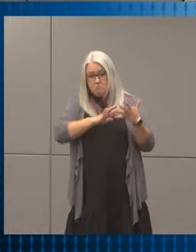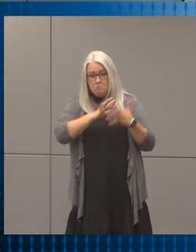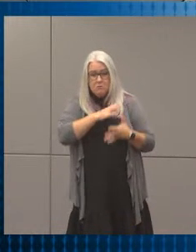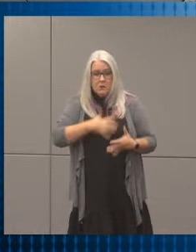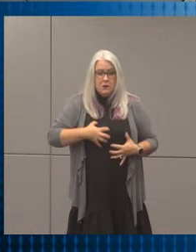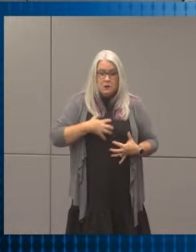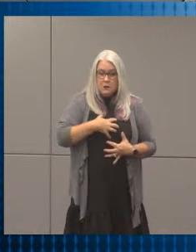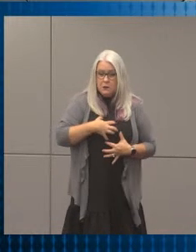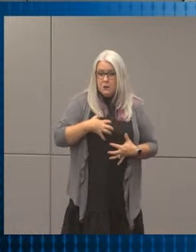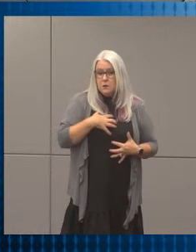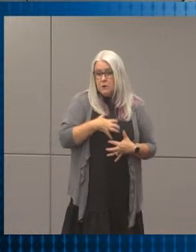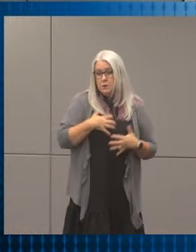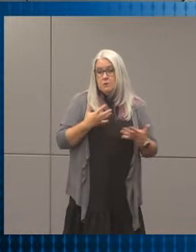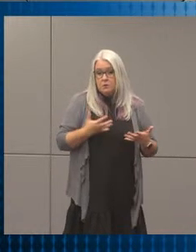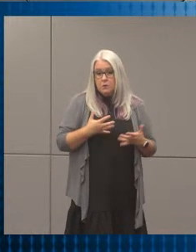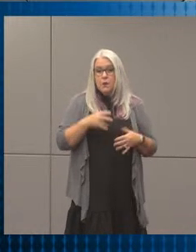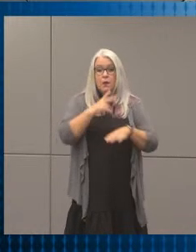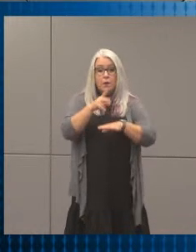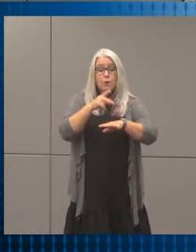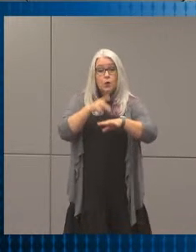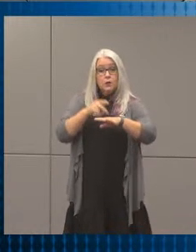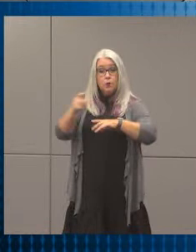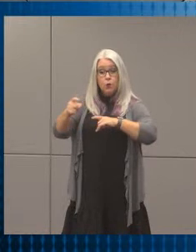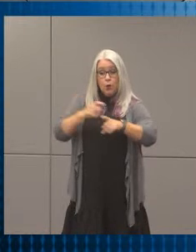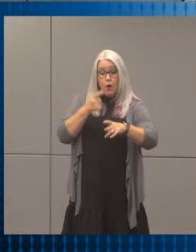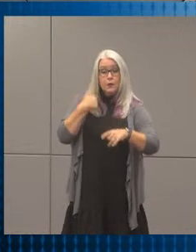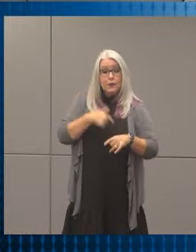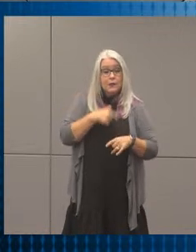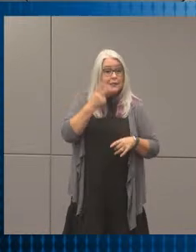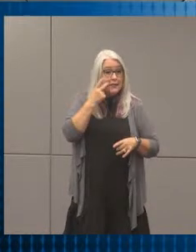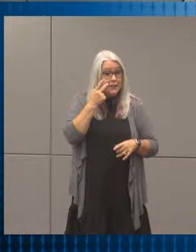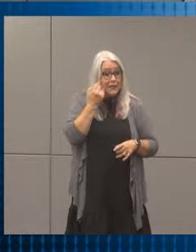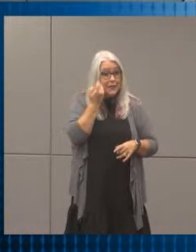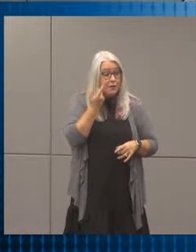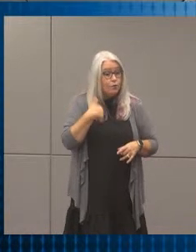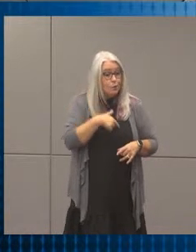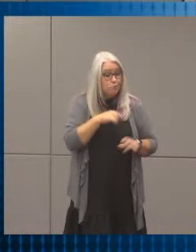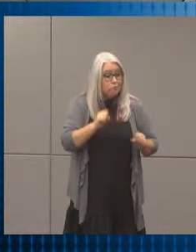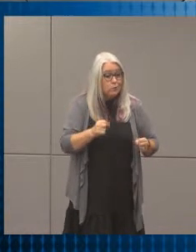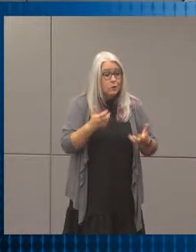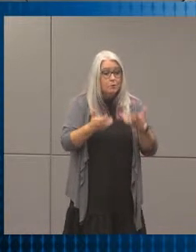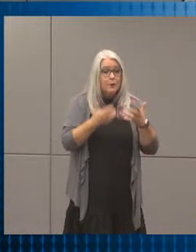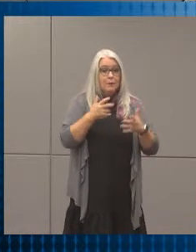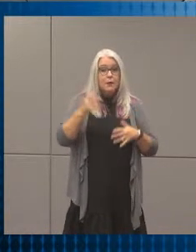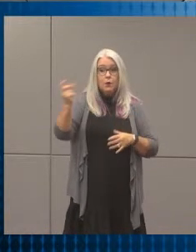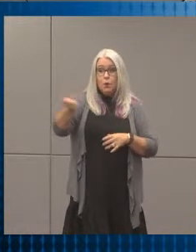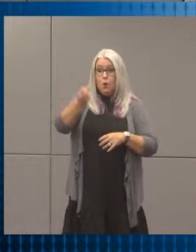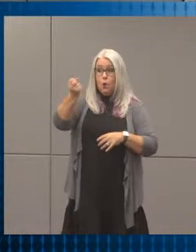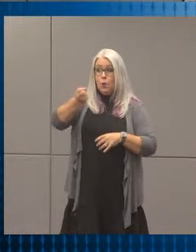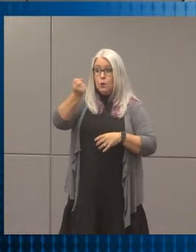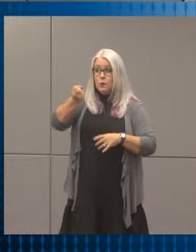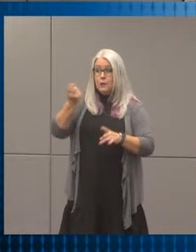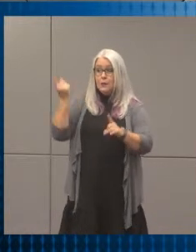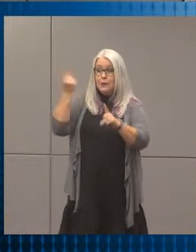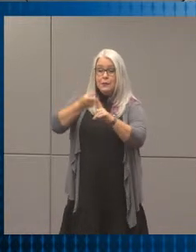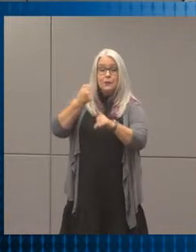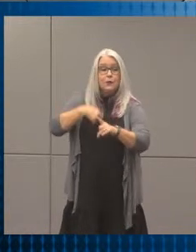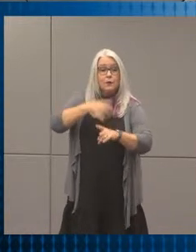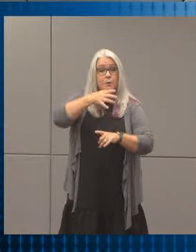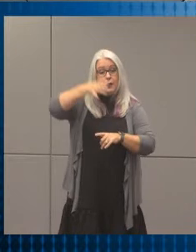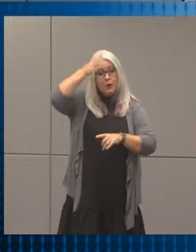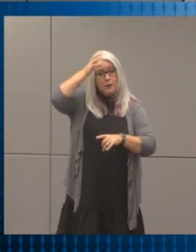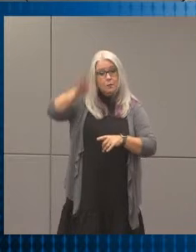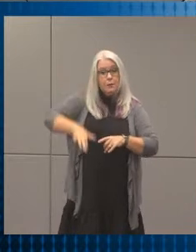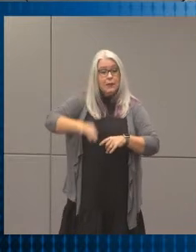nauseous. So the principal called us to see if we could house them until their parents picked them up. Mott